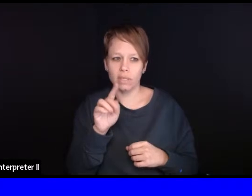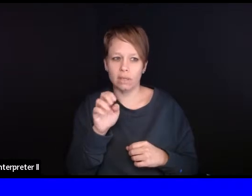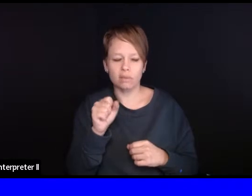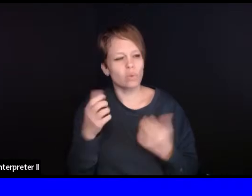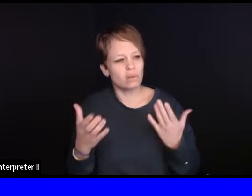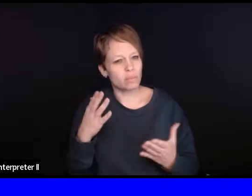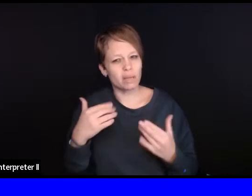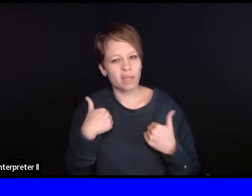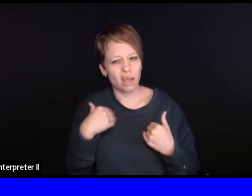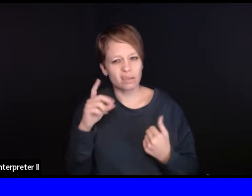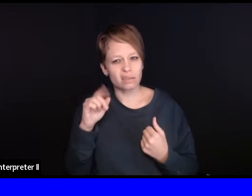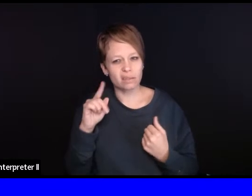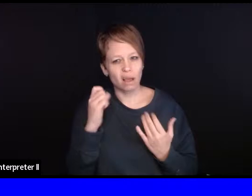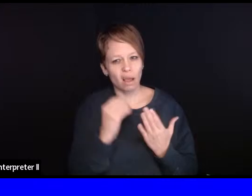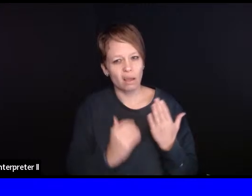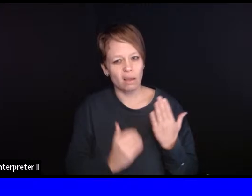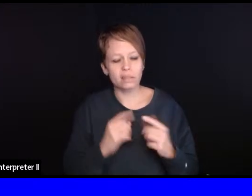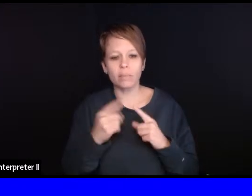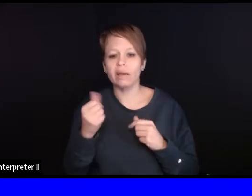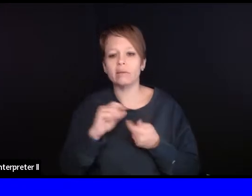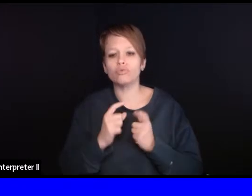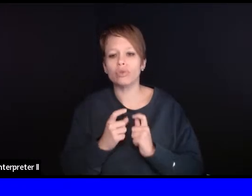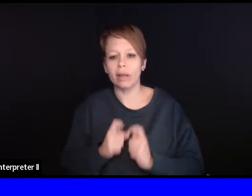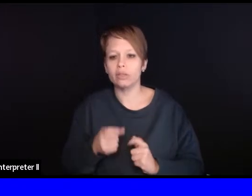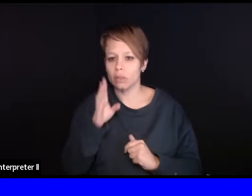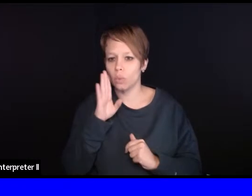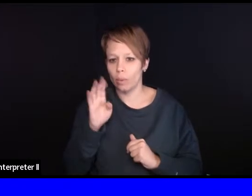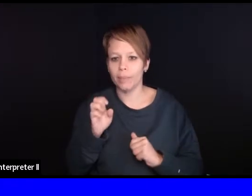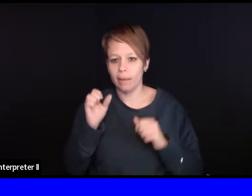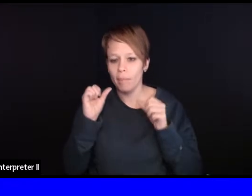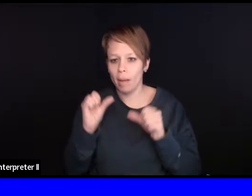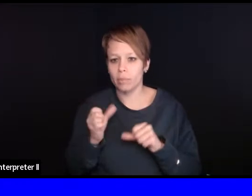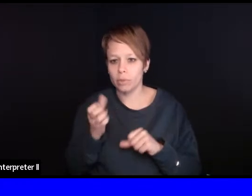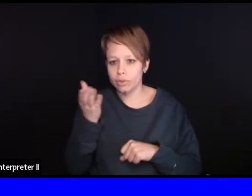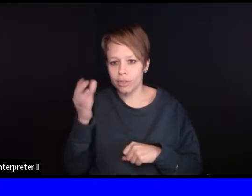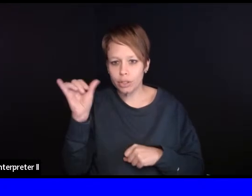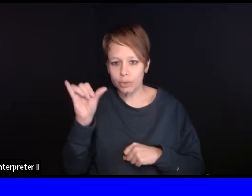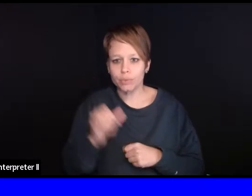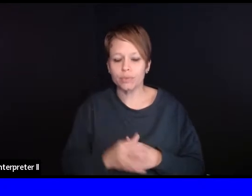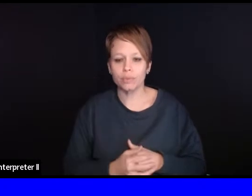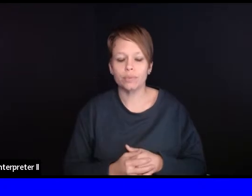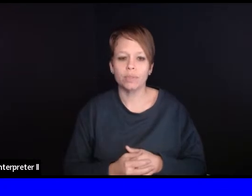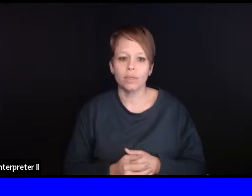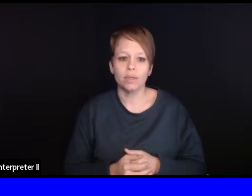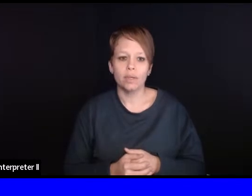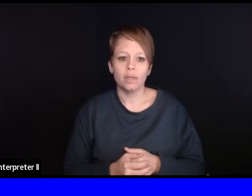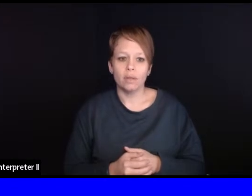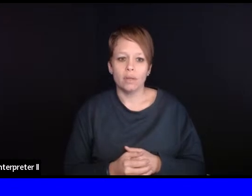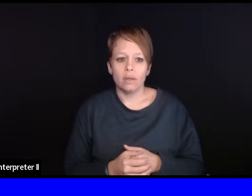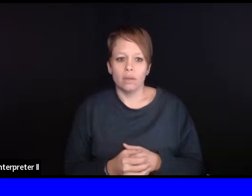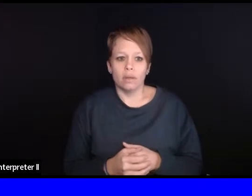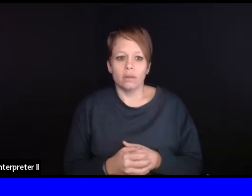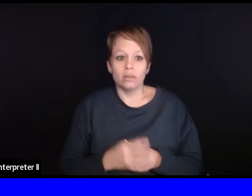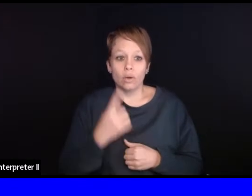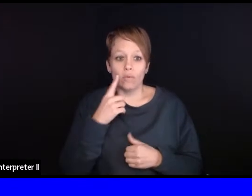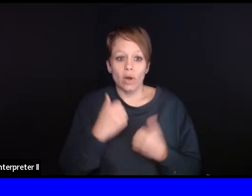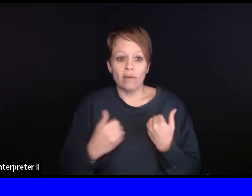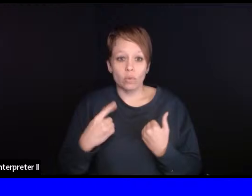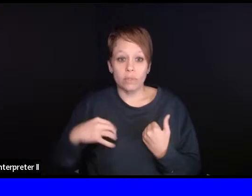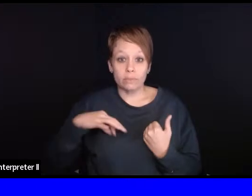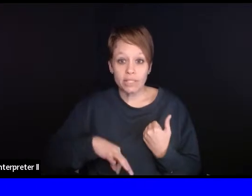the changes are published in the register. Just for everybody's benefit,